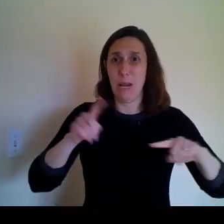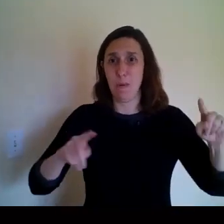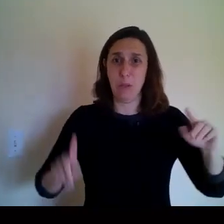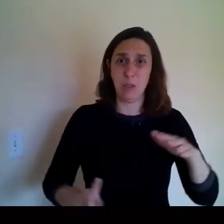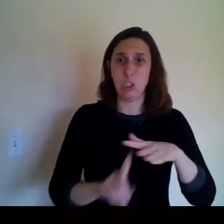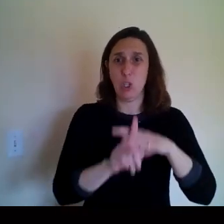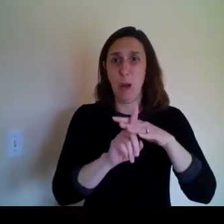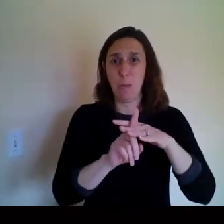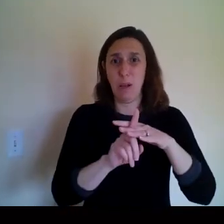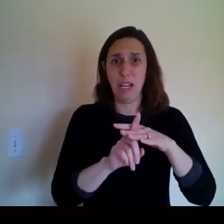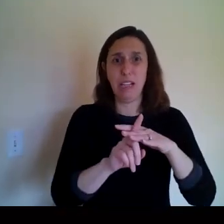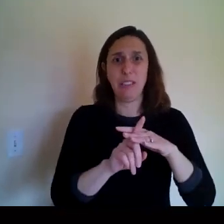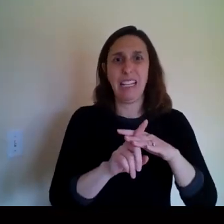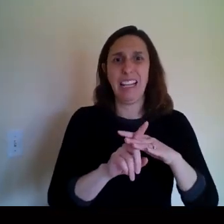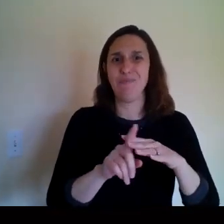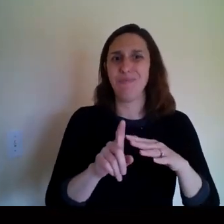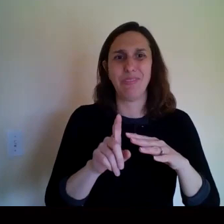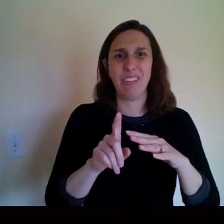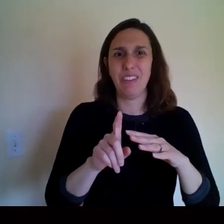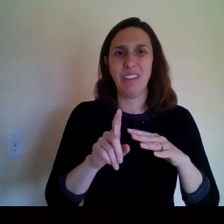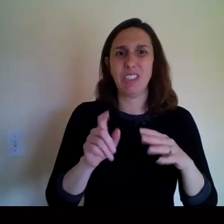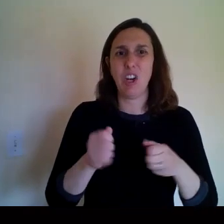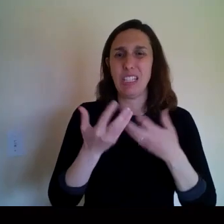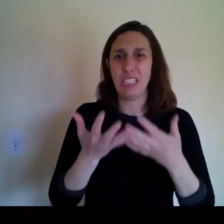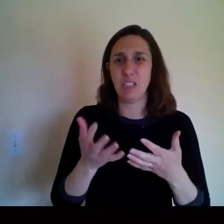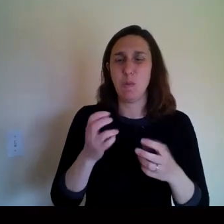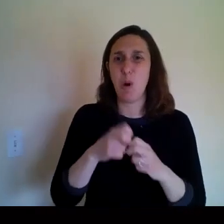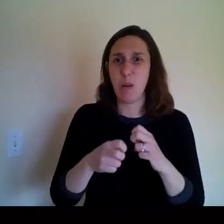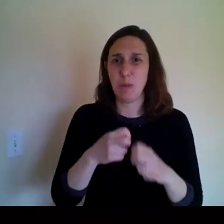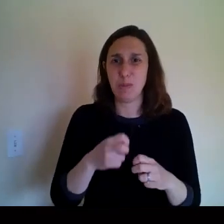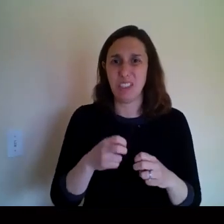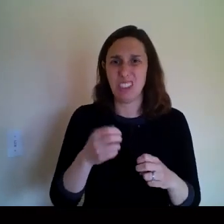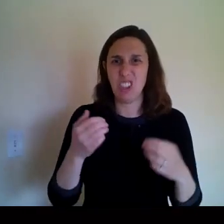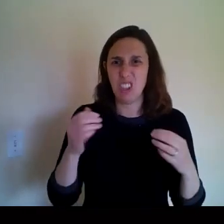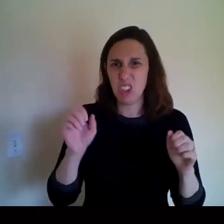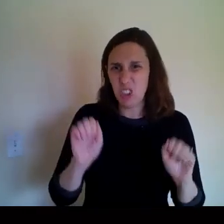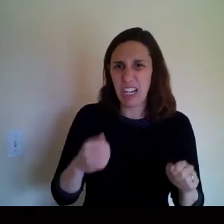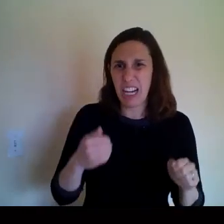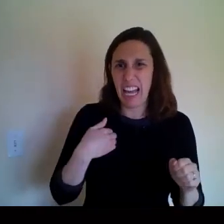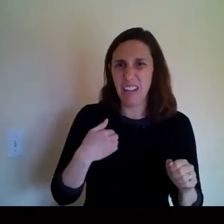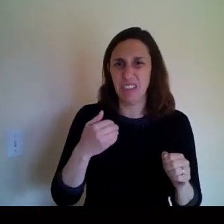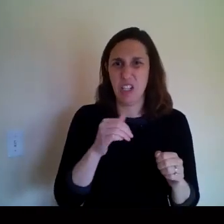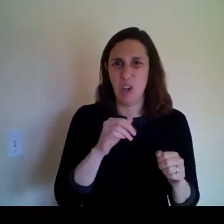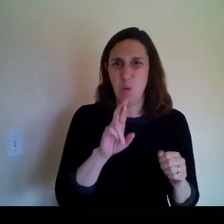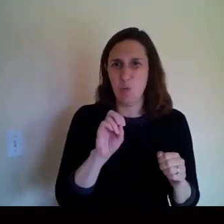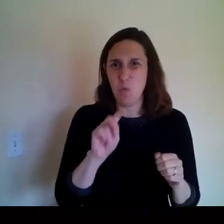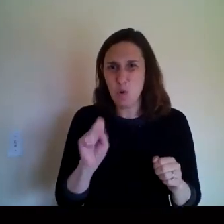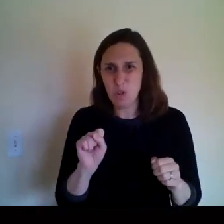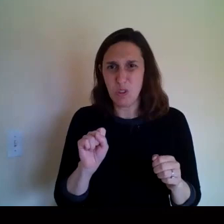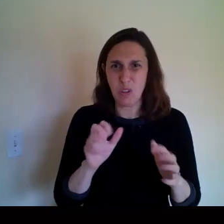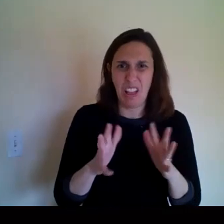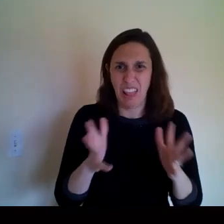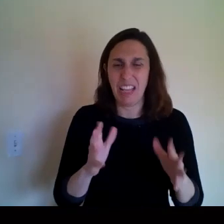So I removed that because that would cause issues with the people that got that randomly generated. All right, so today we're going to talk about